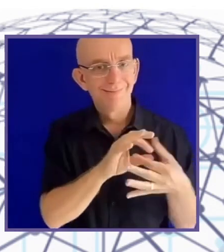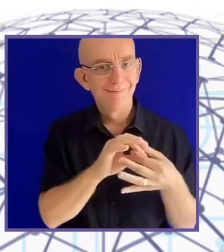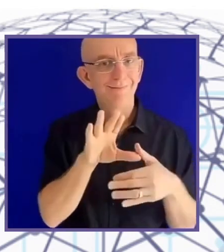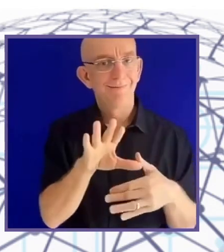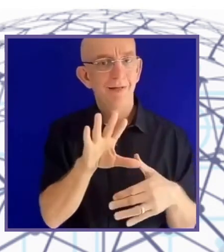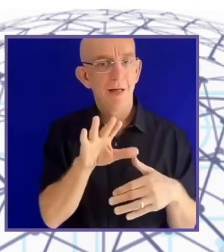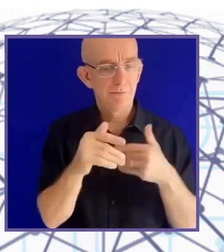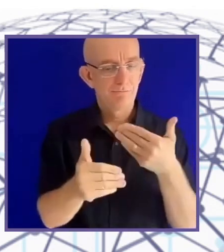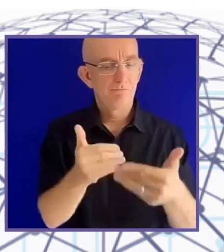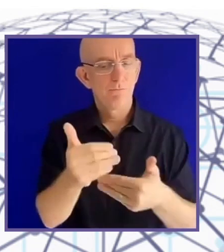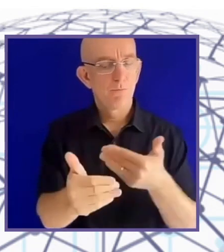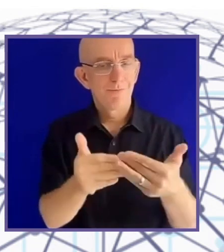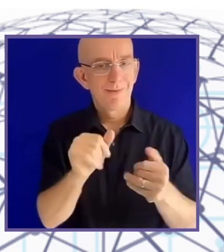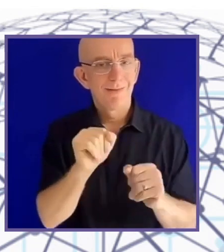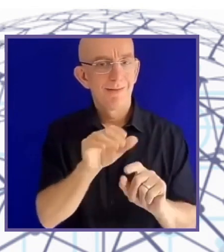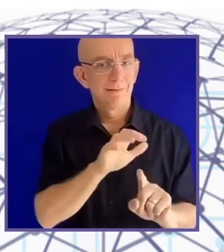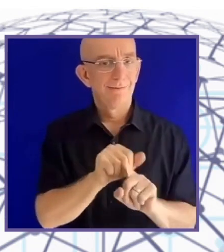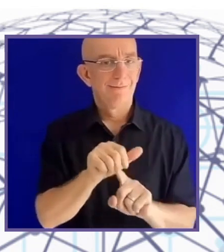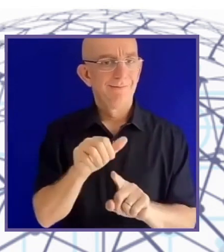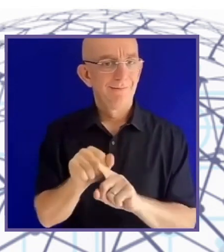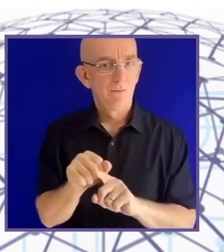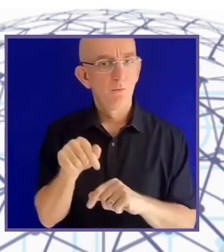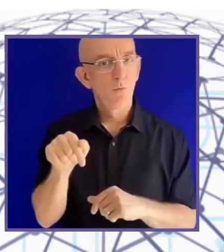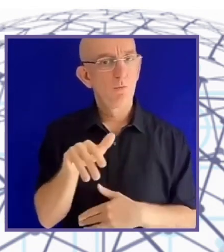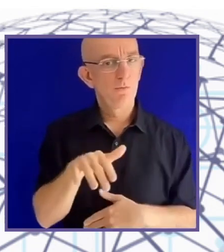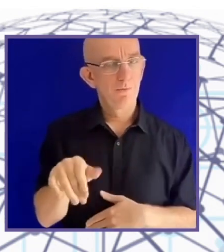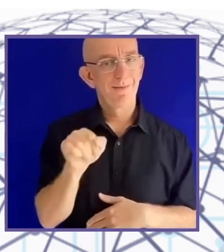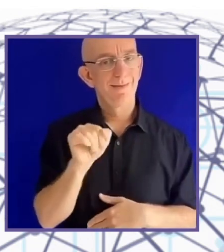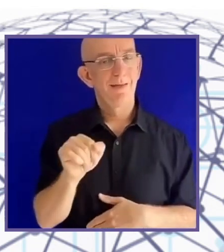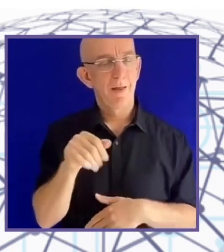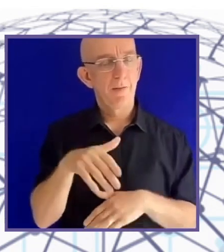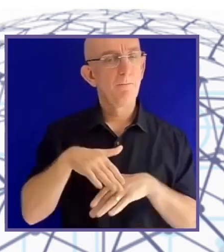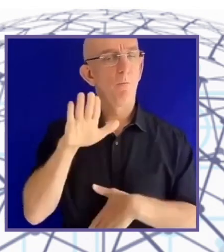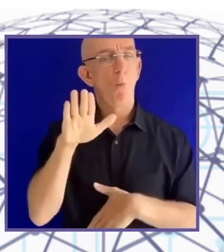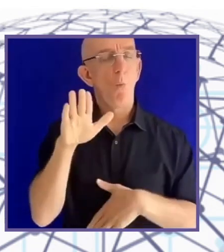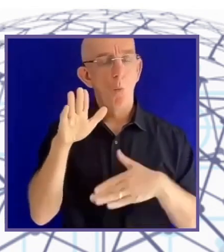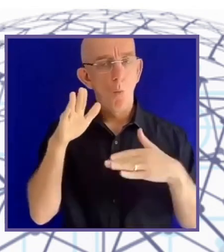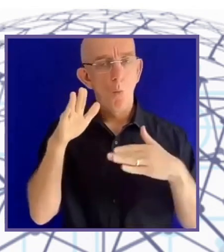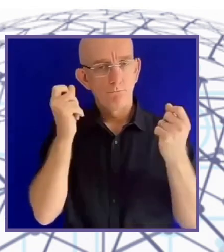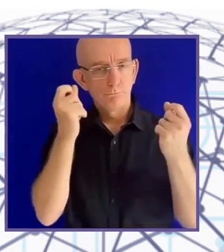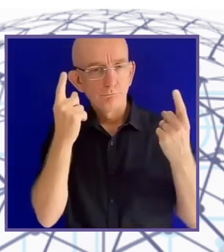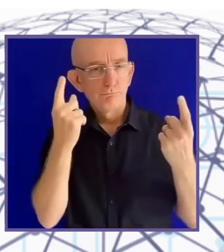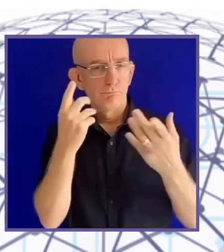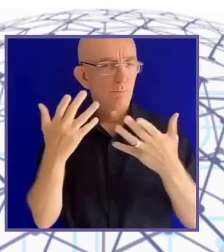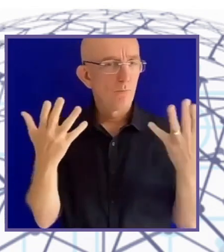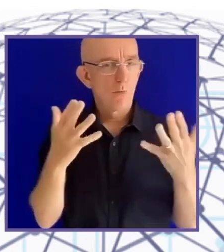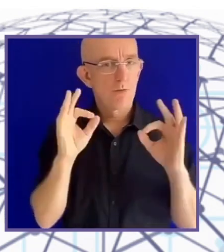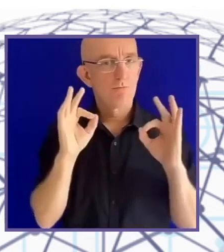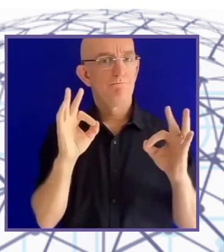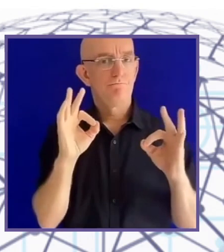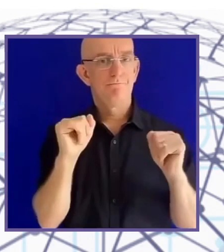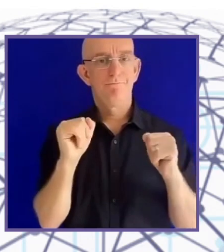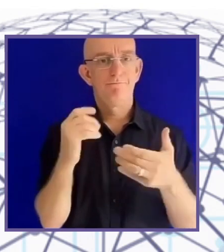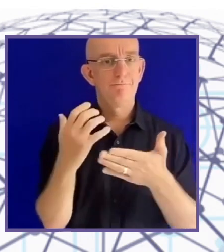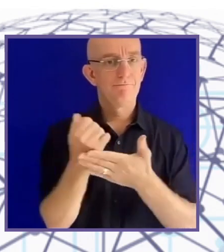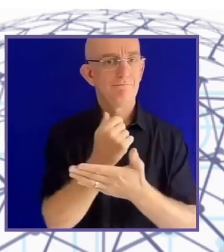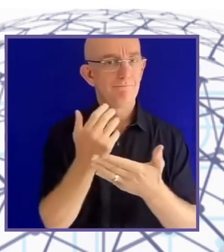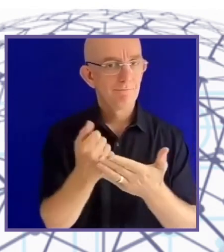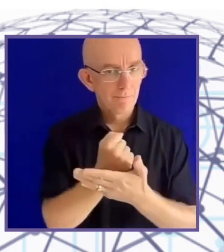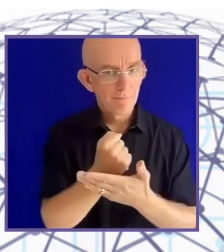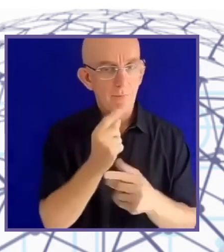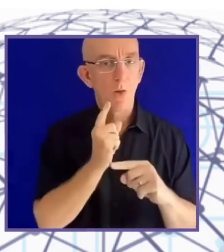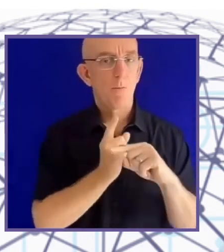use of a mobile phone app that supports their onboarding during the first 6 weeks after they've been